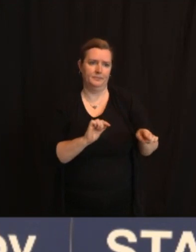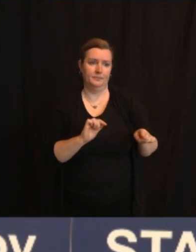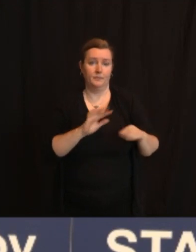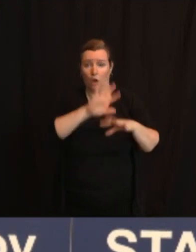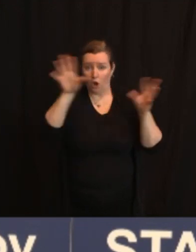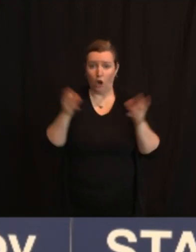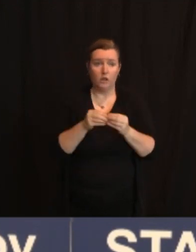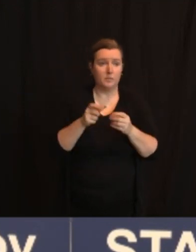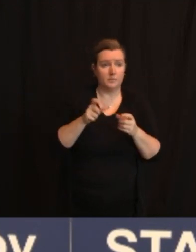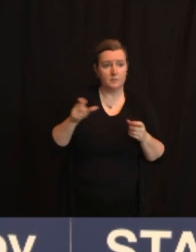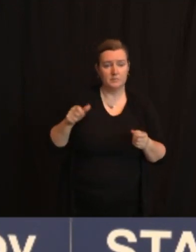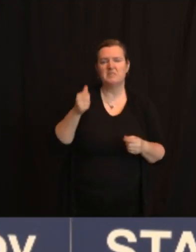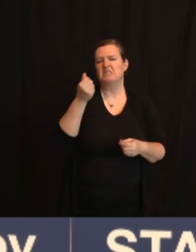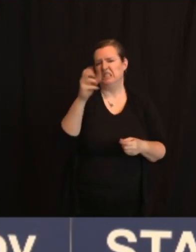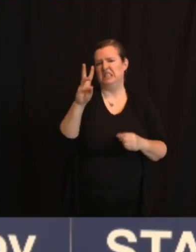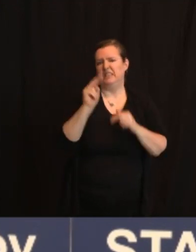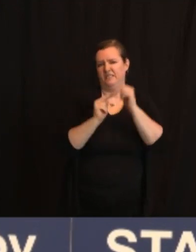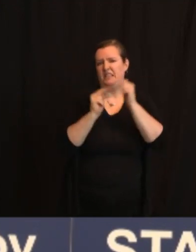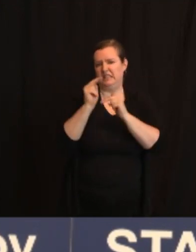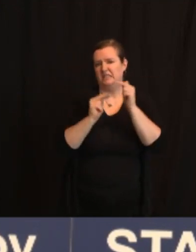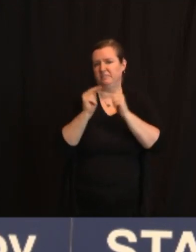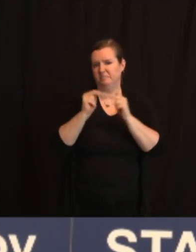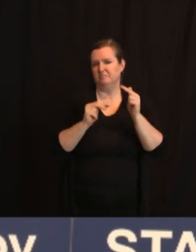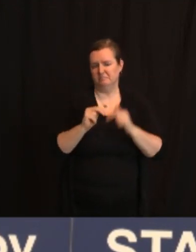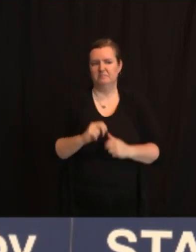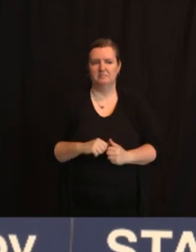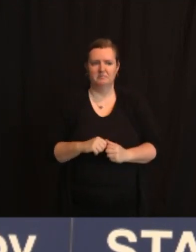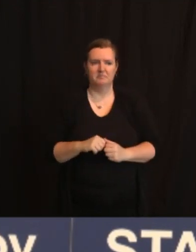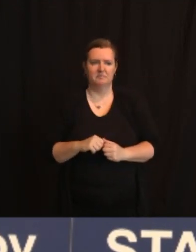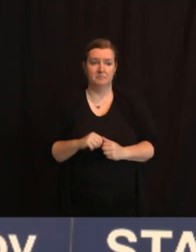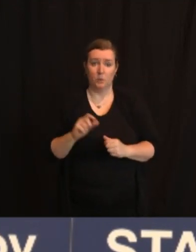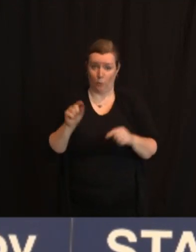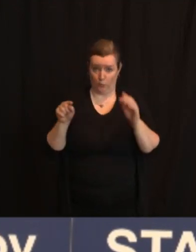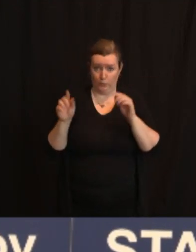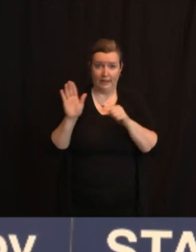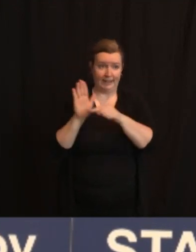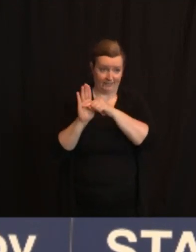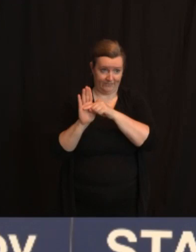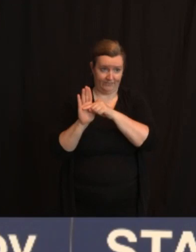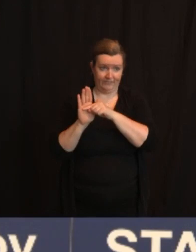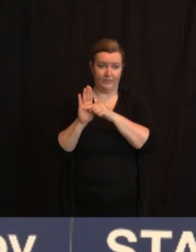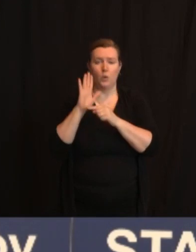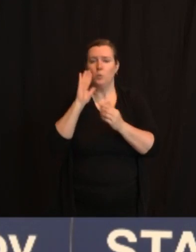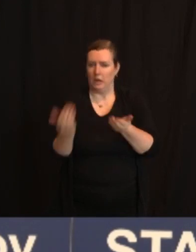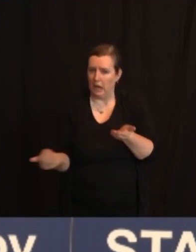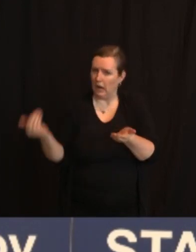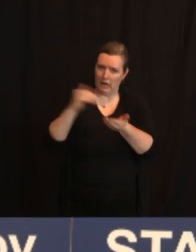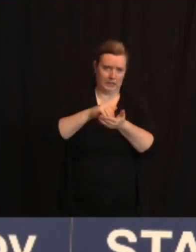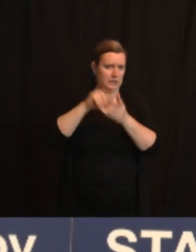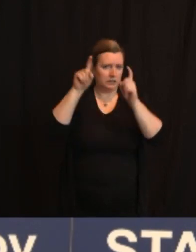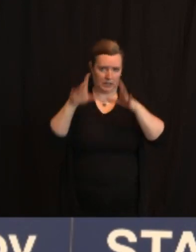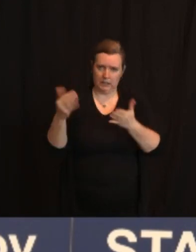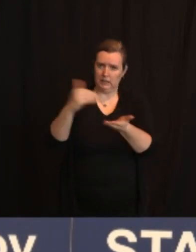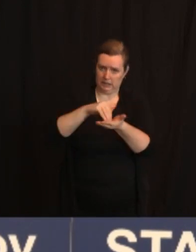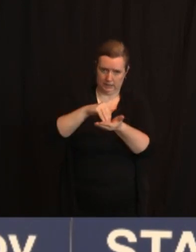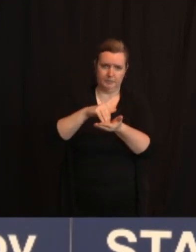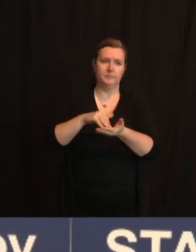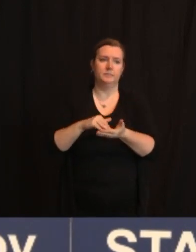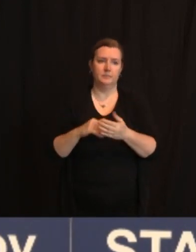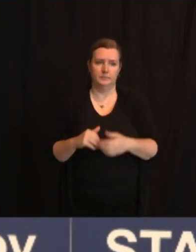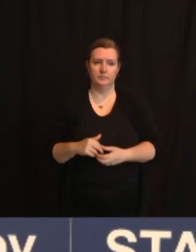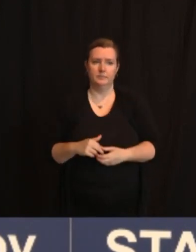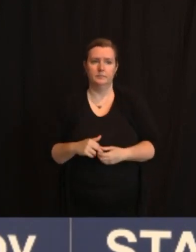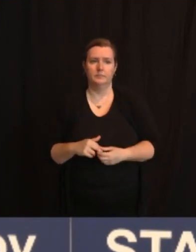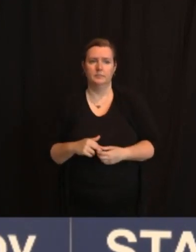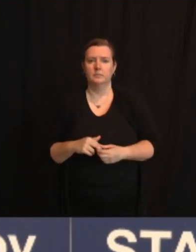tested negative, they are being retested. The Cooper pilot was the first phase of a long-term